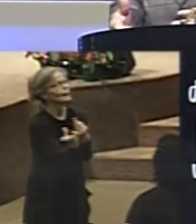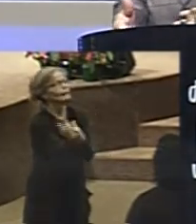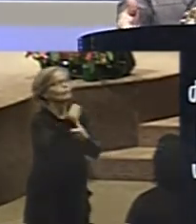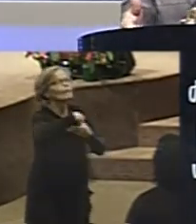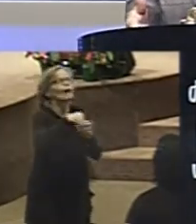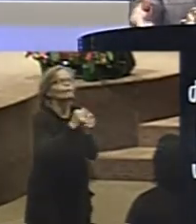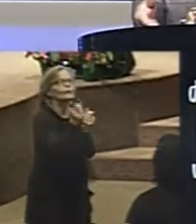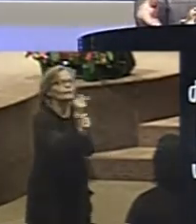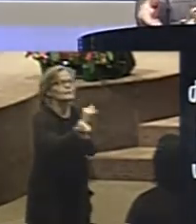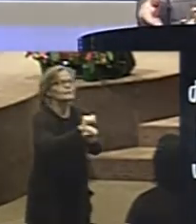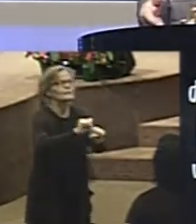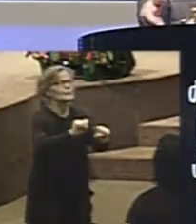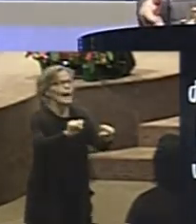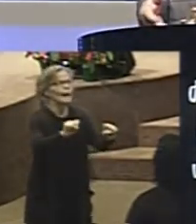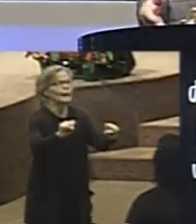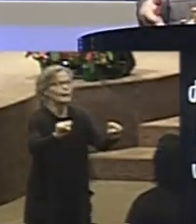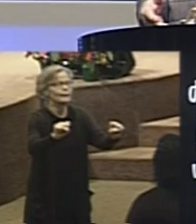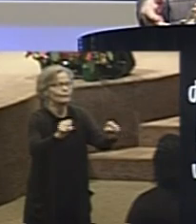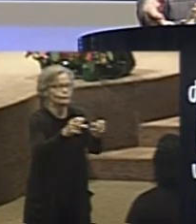place.